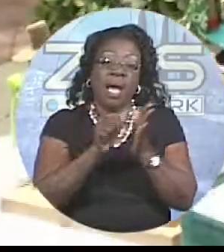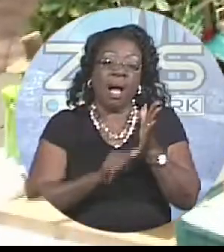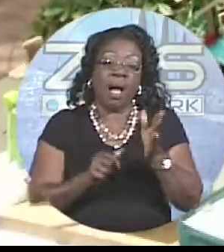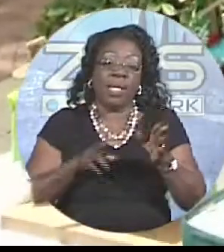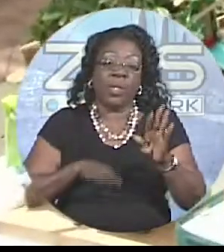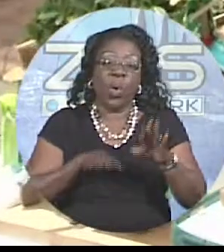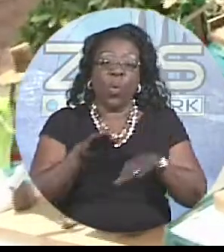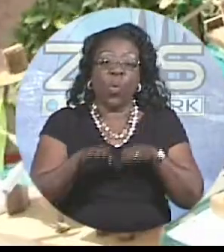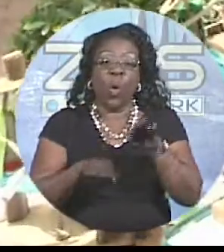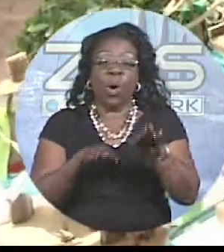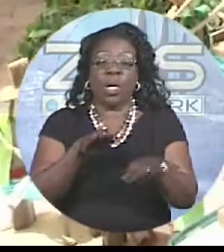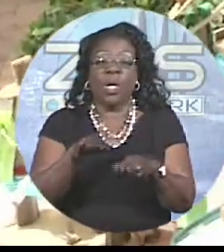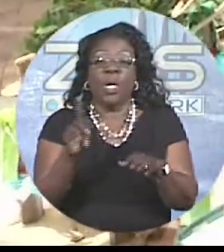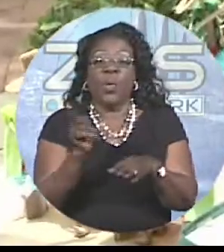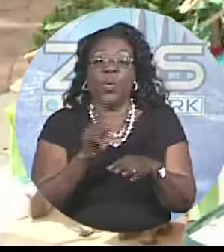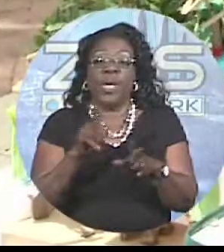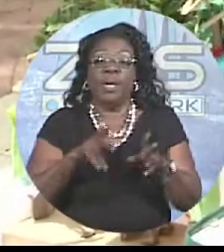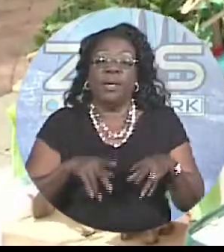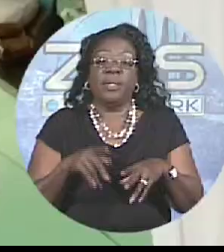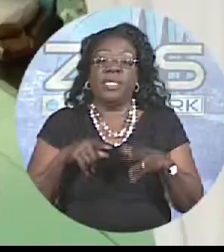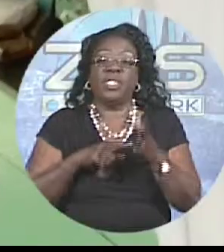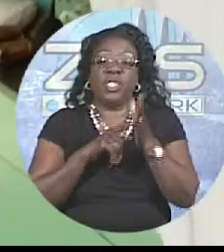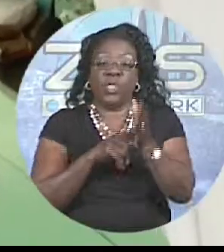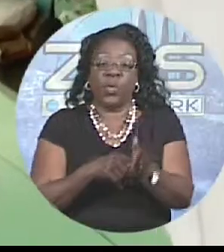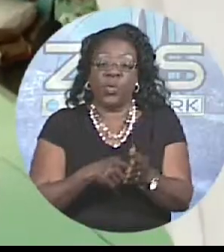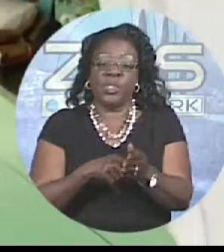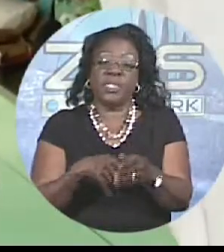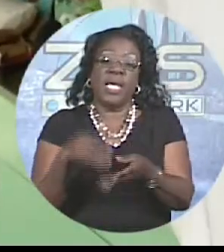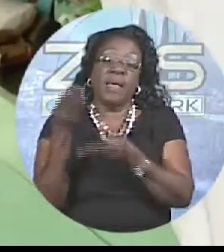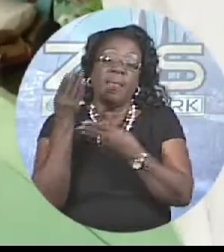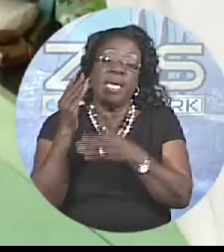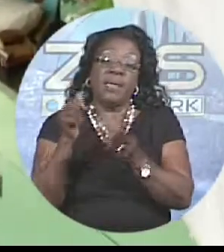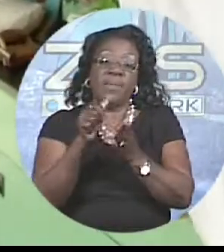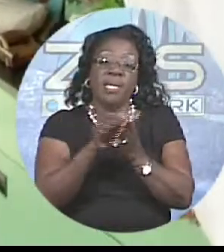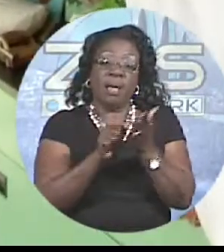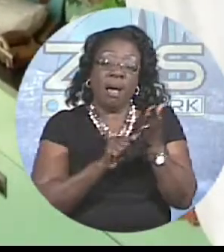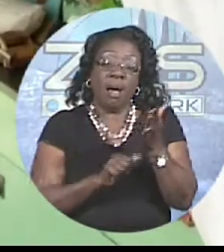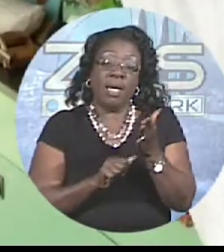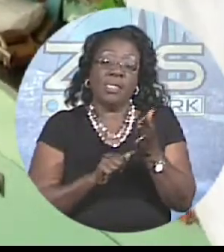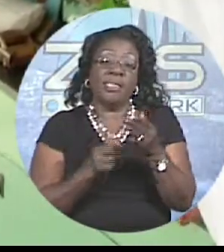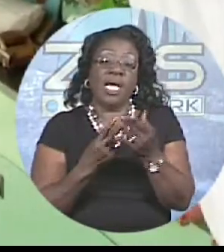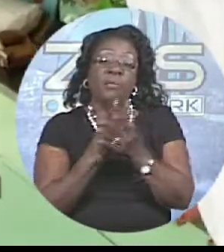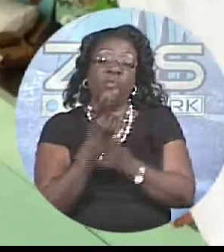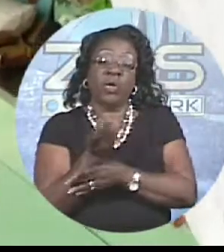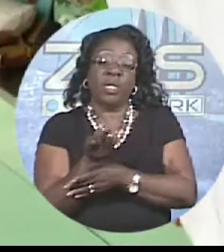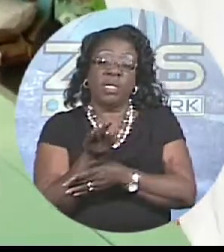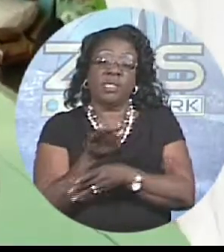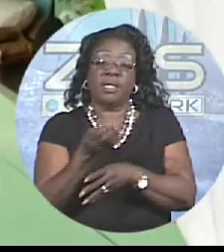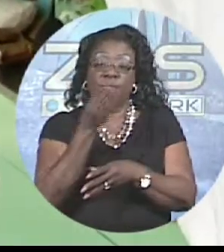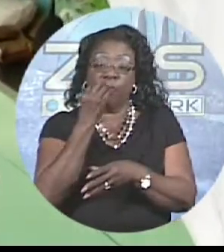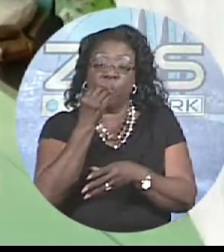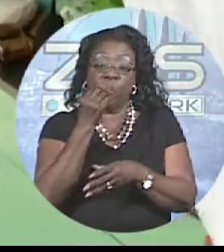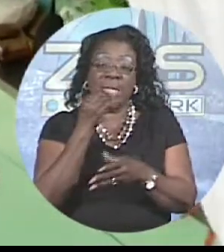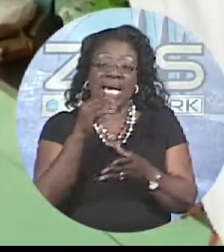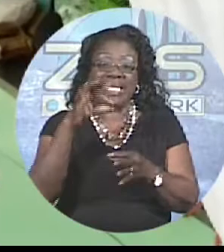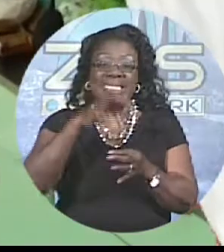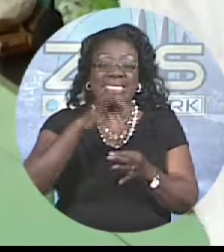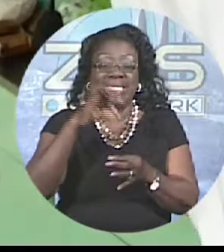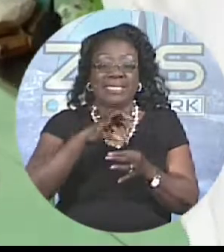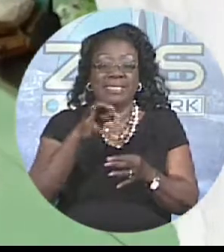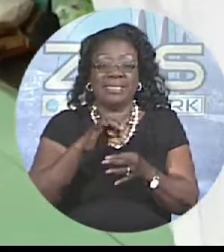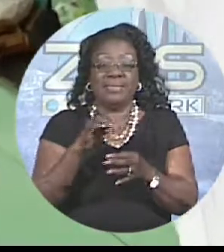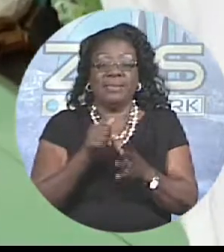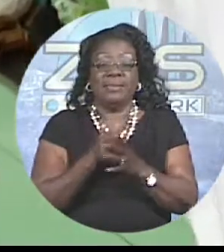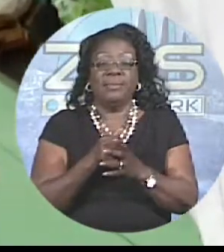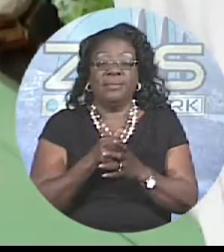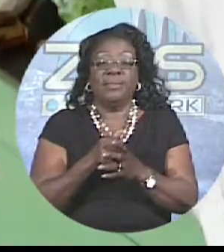Art Walk features live Bahamian entertainment and local artisans selling products from crafts to food and teas. Atlantis' Senior